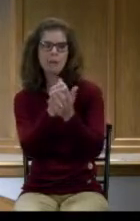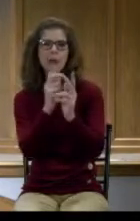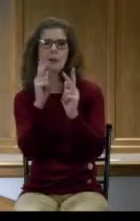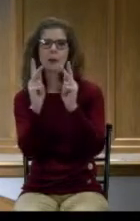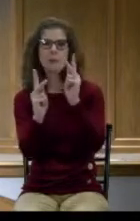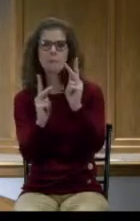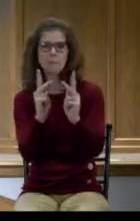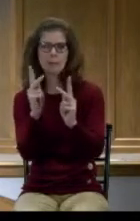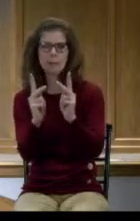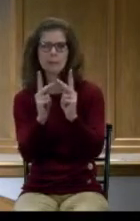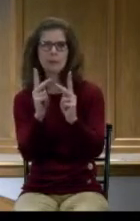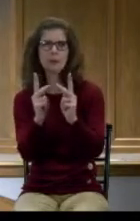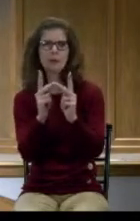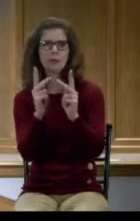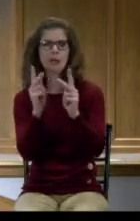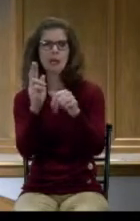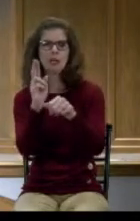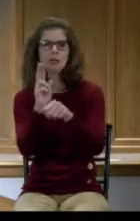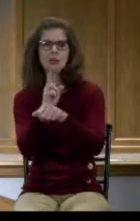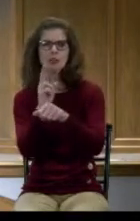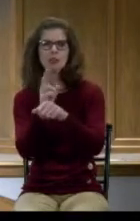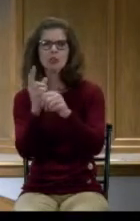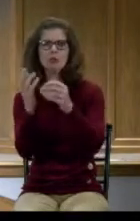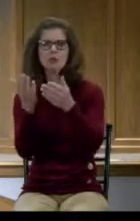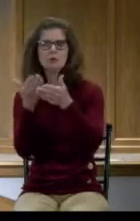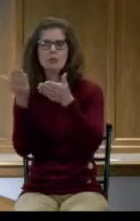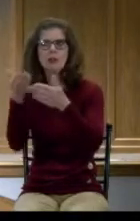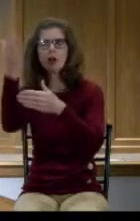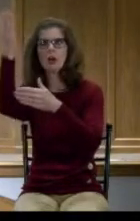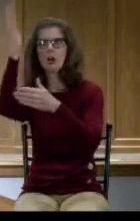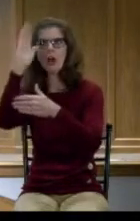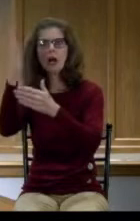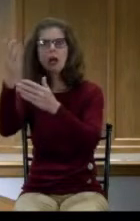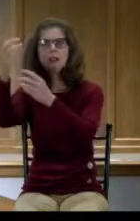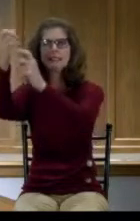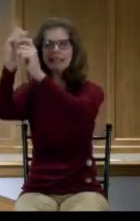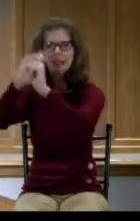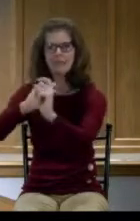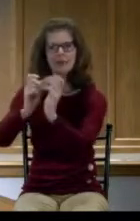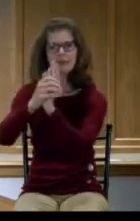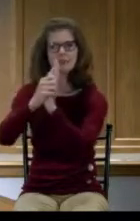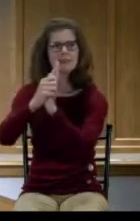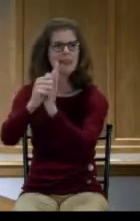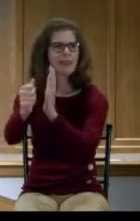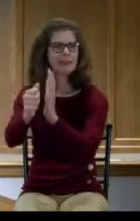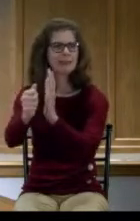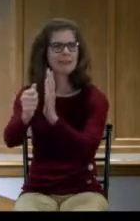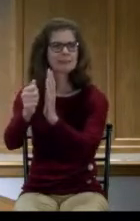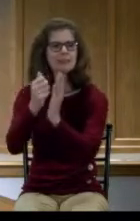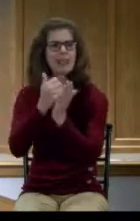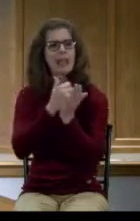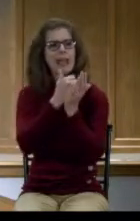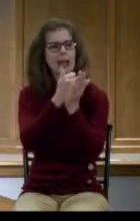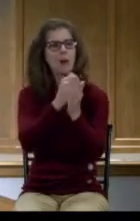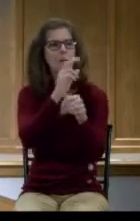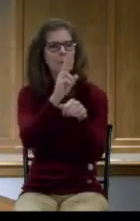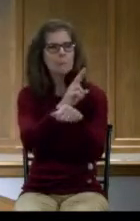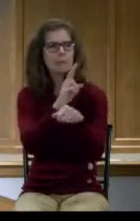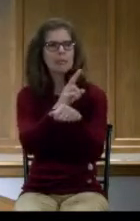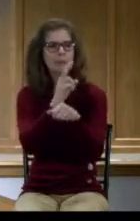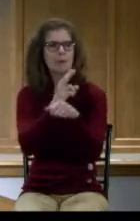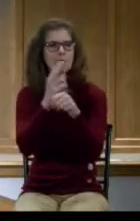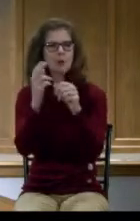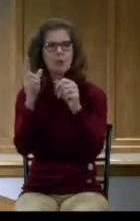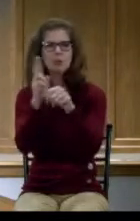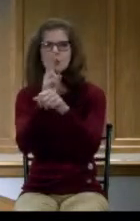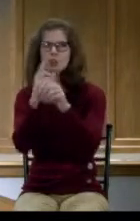maximize their God-given potential. Help people maximize their God-given